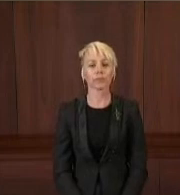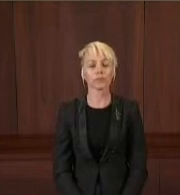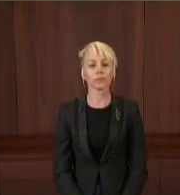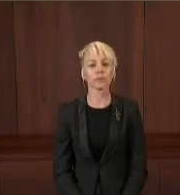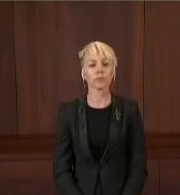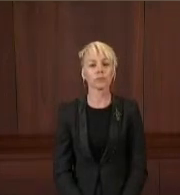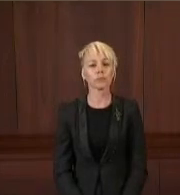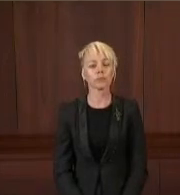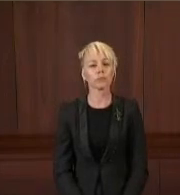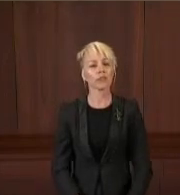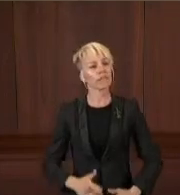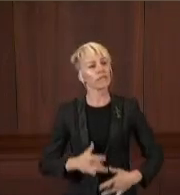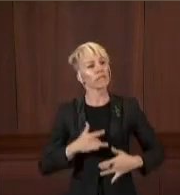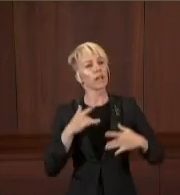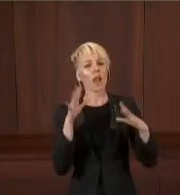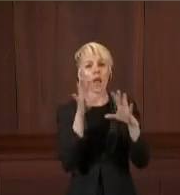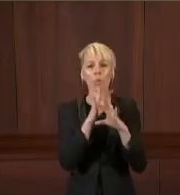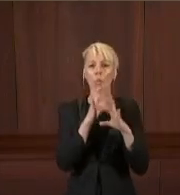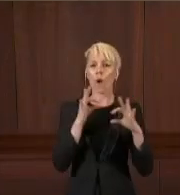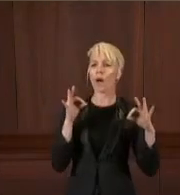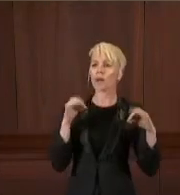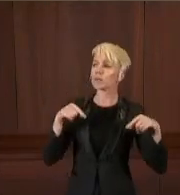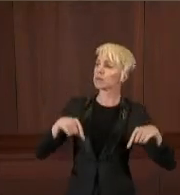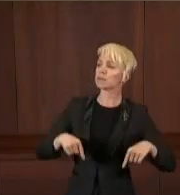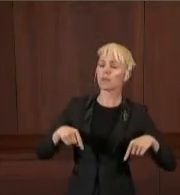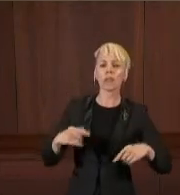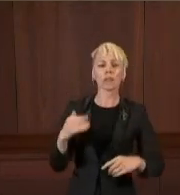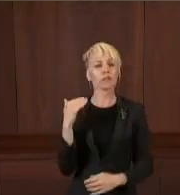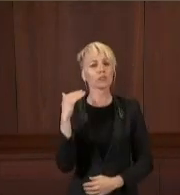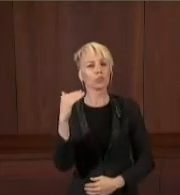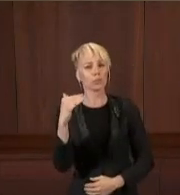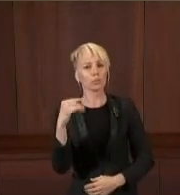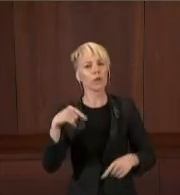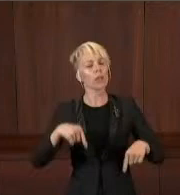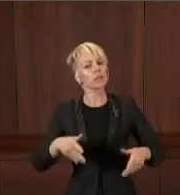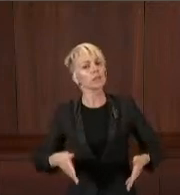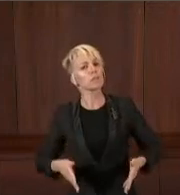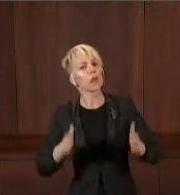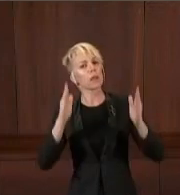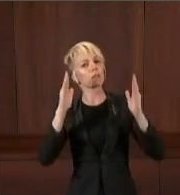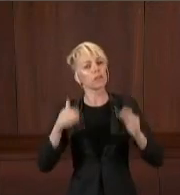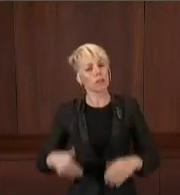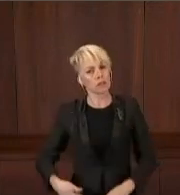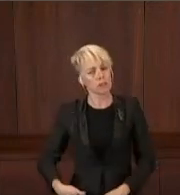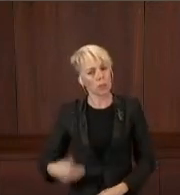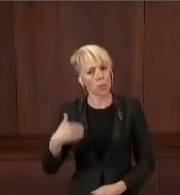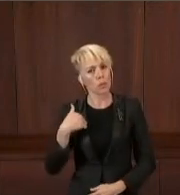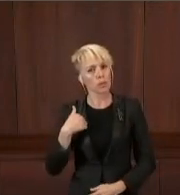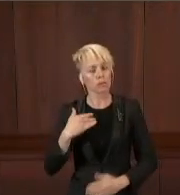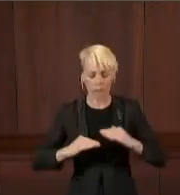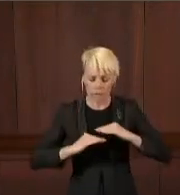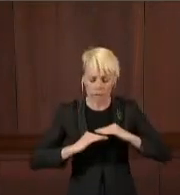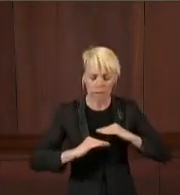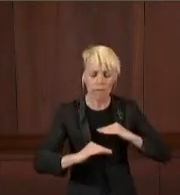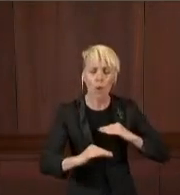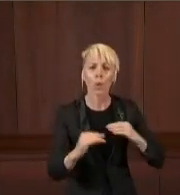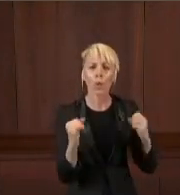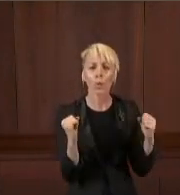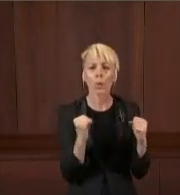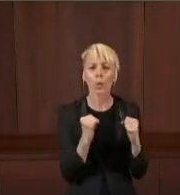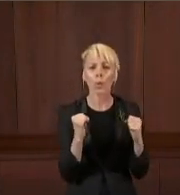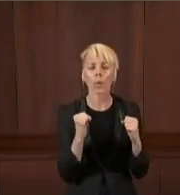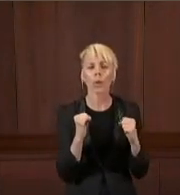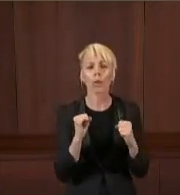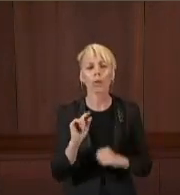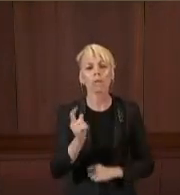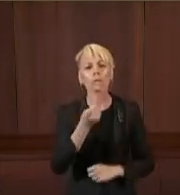There is a quietness here in the Hall of Memory this morning. The marble floor is cool. The